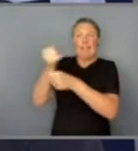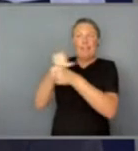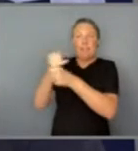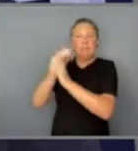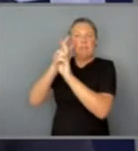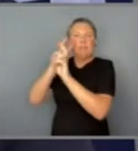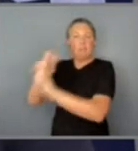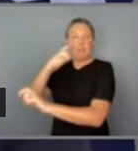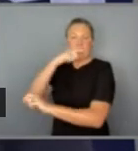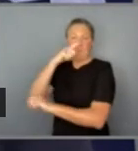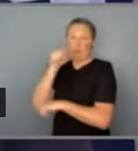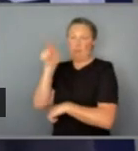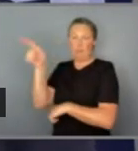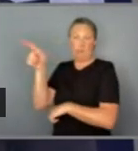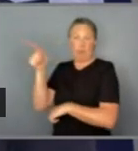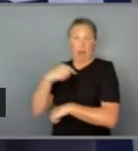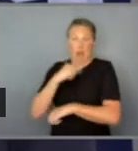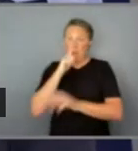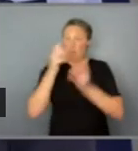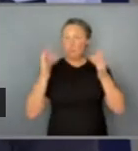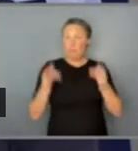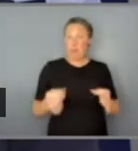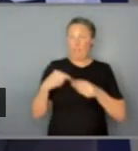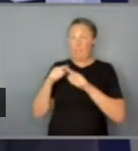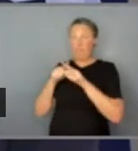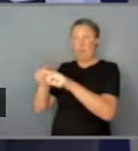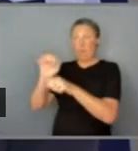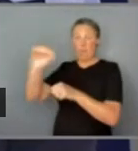Chief Ministers. The interval will be what the